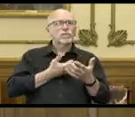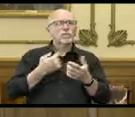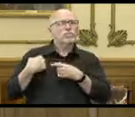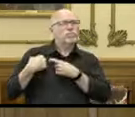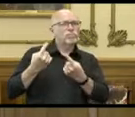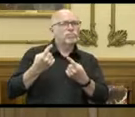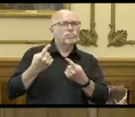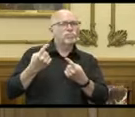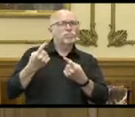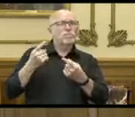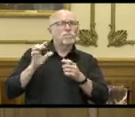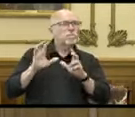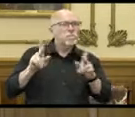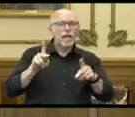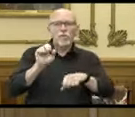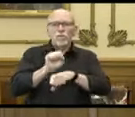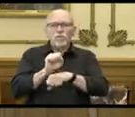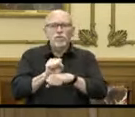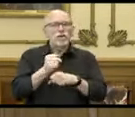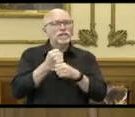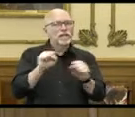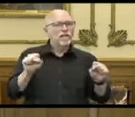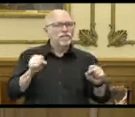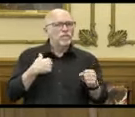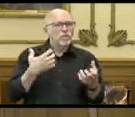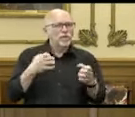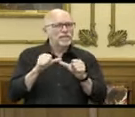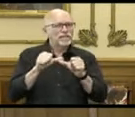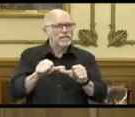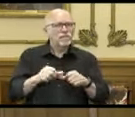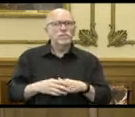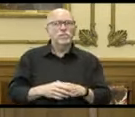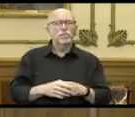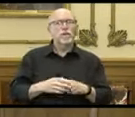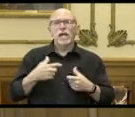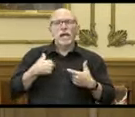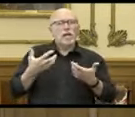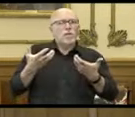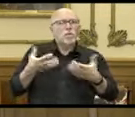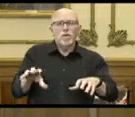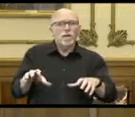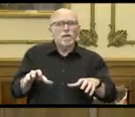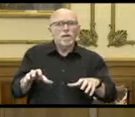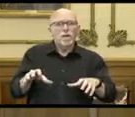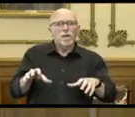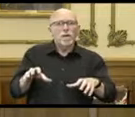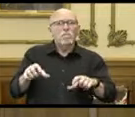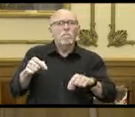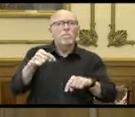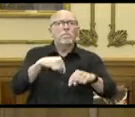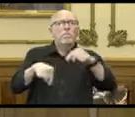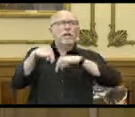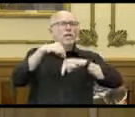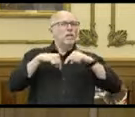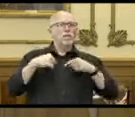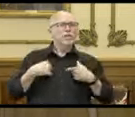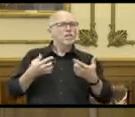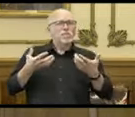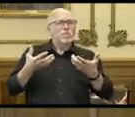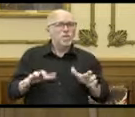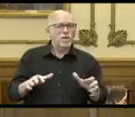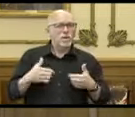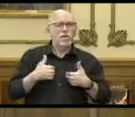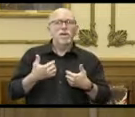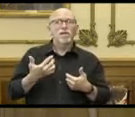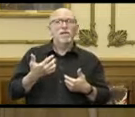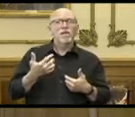going back safely to work. We don't want to dial it back or